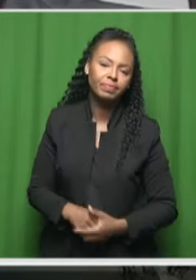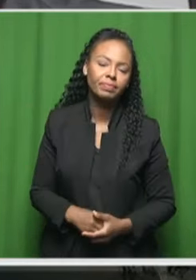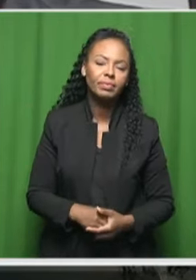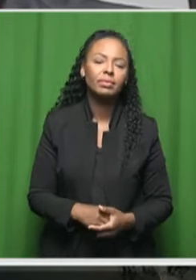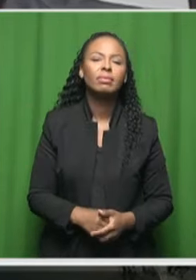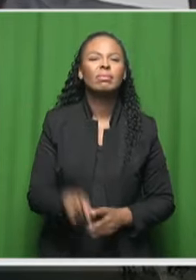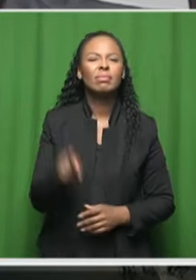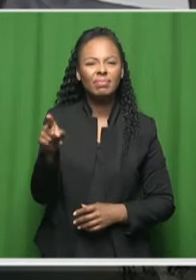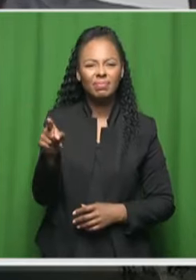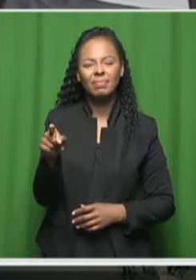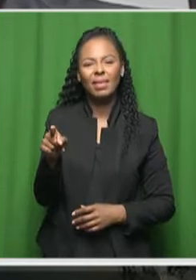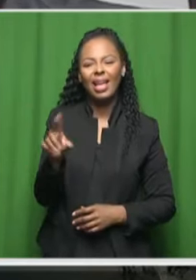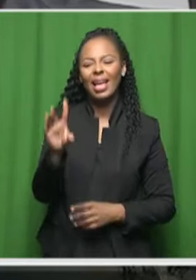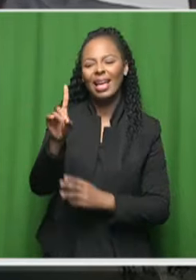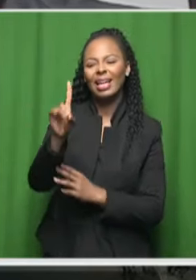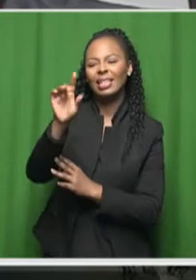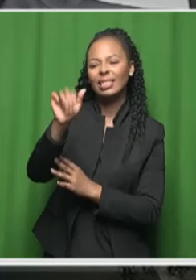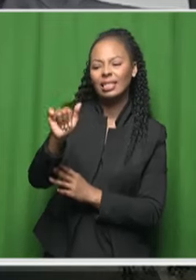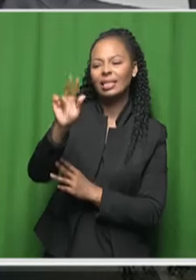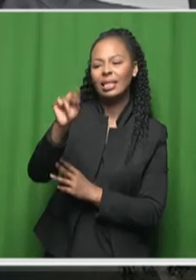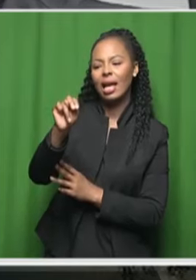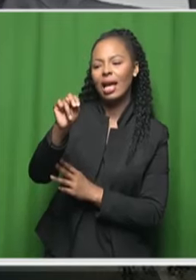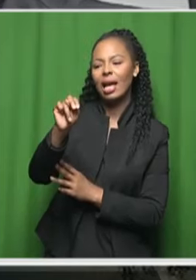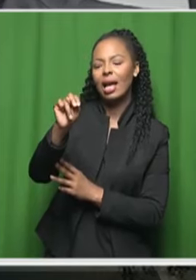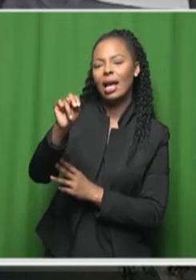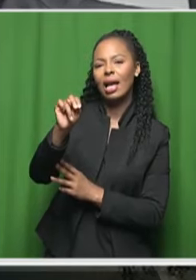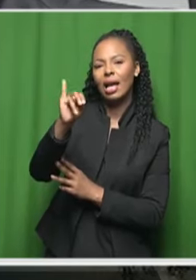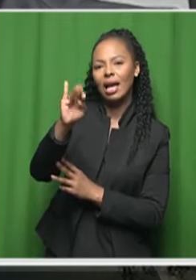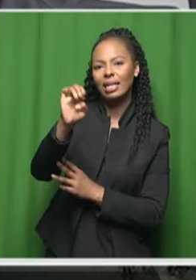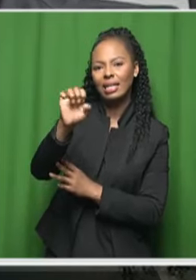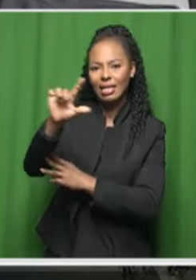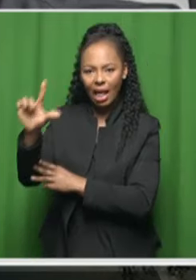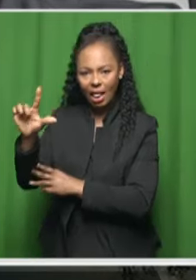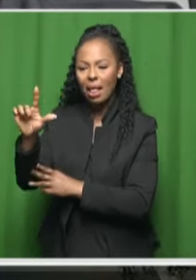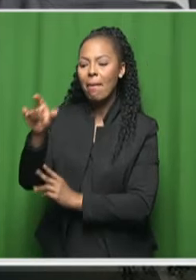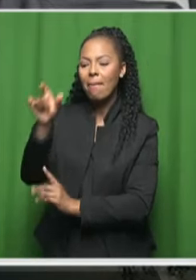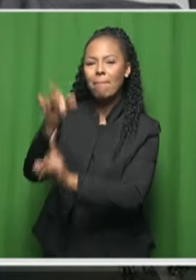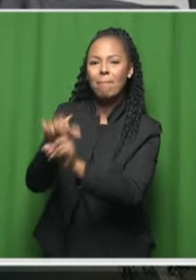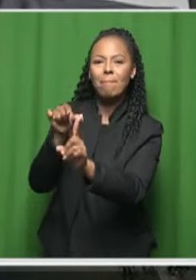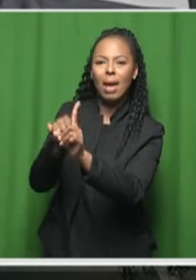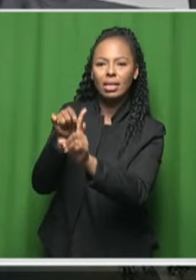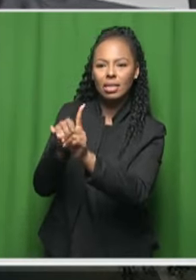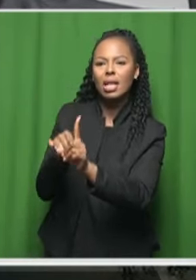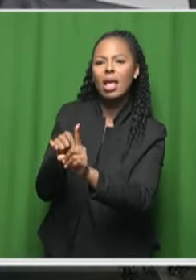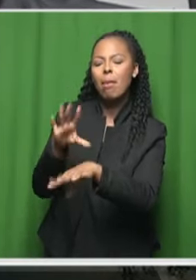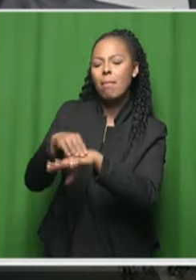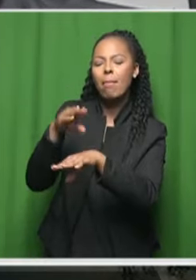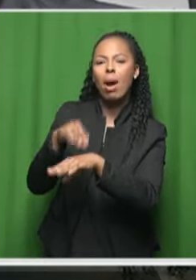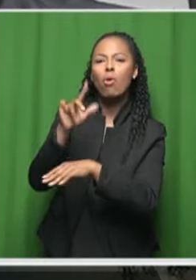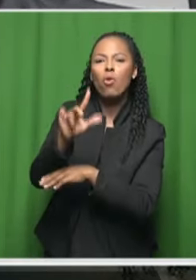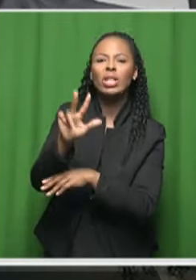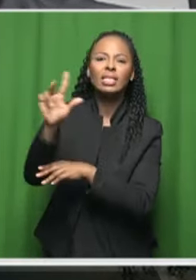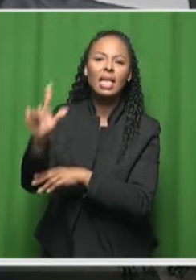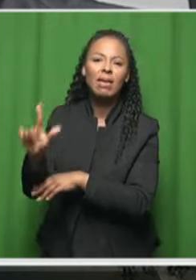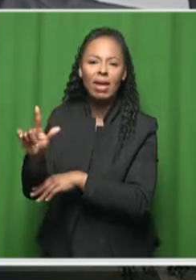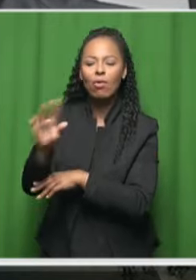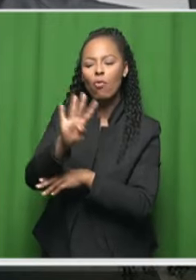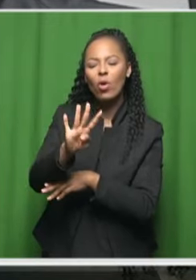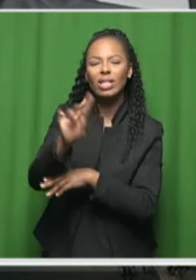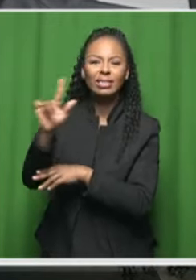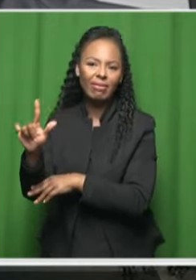Chapo is someone who, as you said, young, charismatic, 47 years old. And this